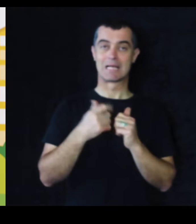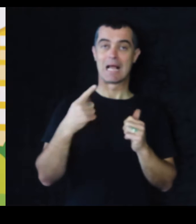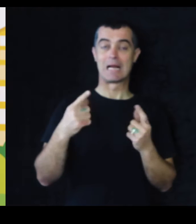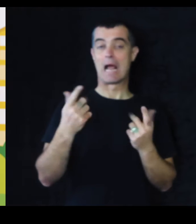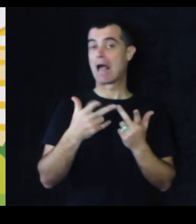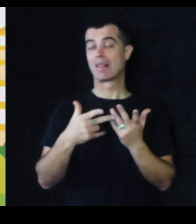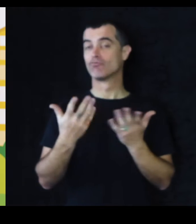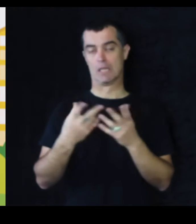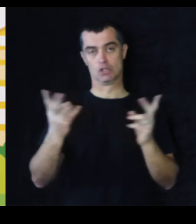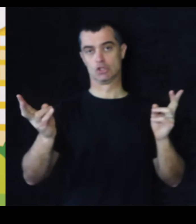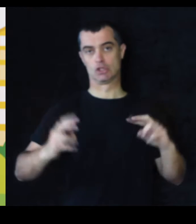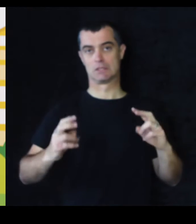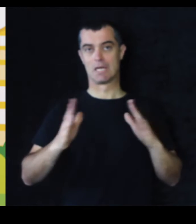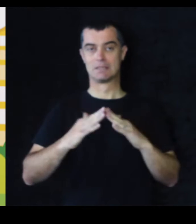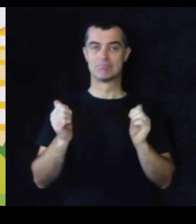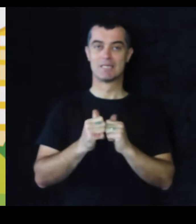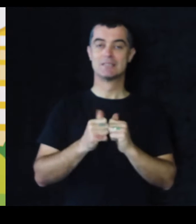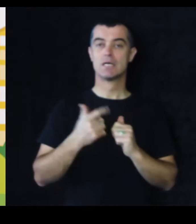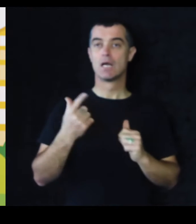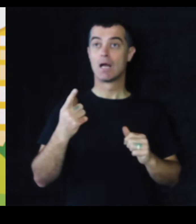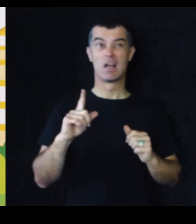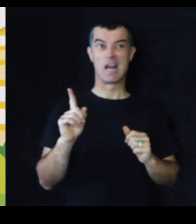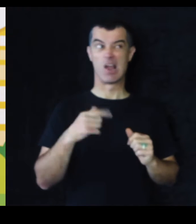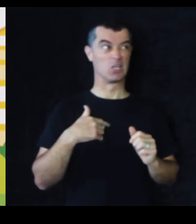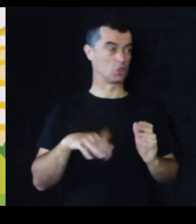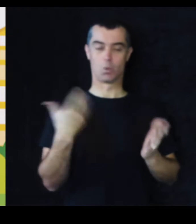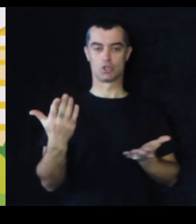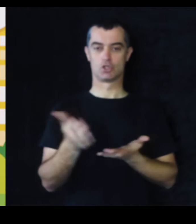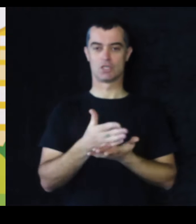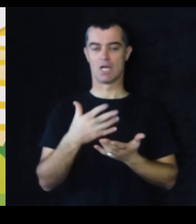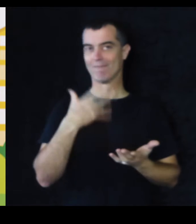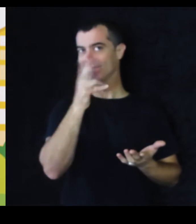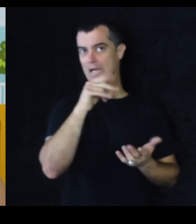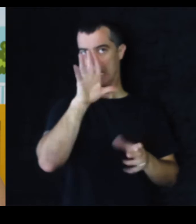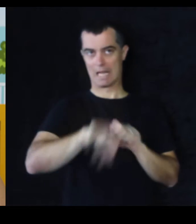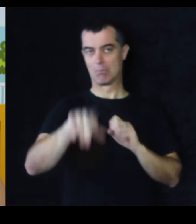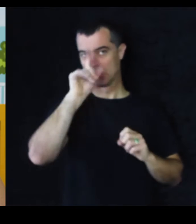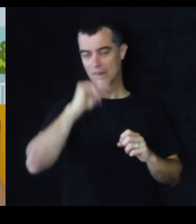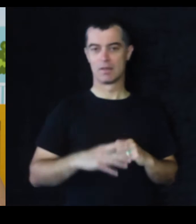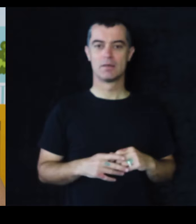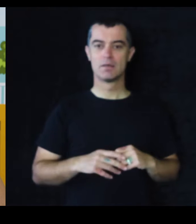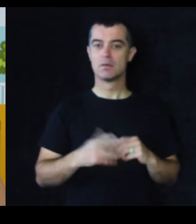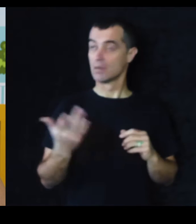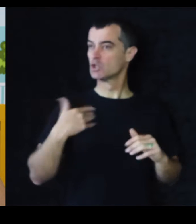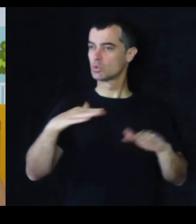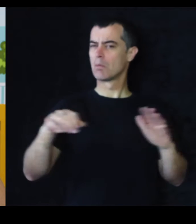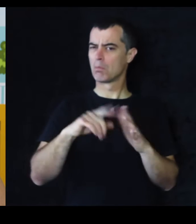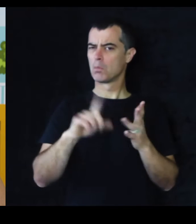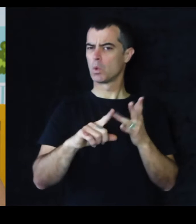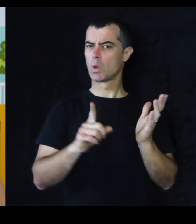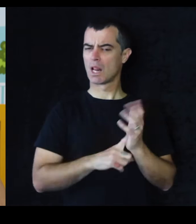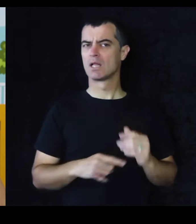really shitty housemates. So these days I'm like, I don't want to share with people. I fucking hate people. I'll have a swimming